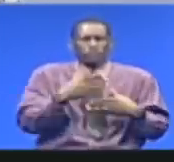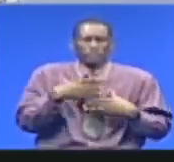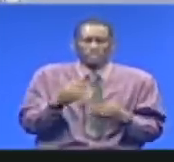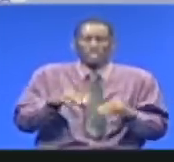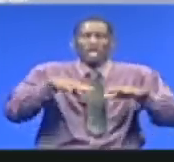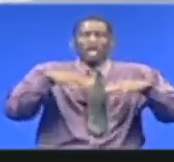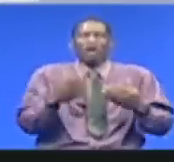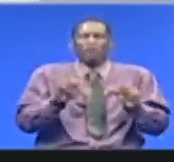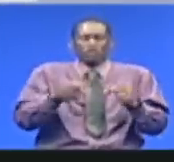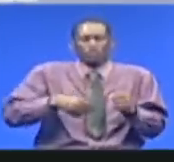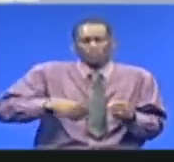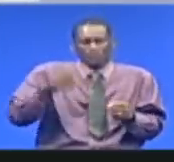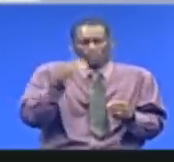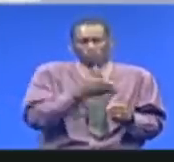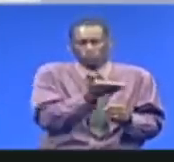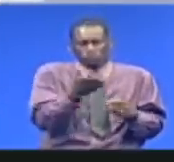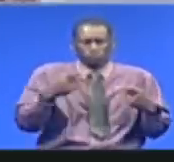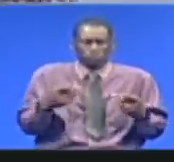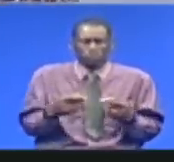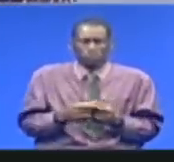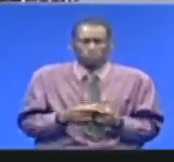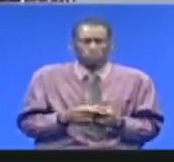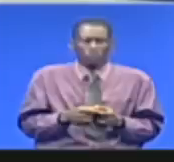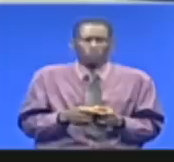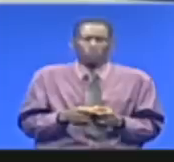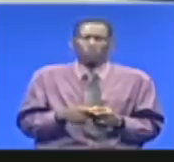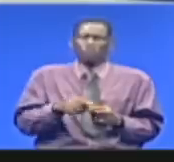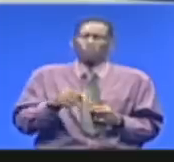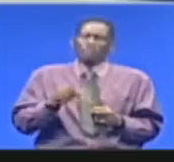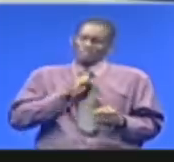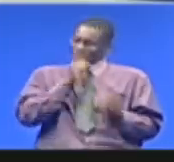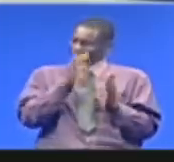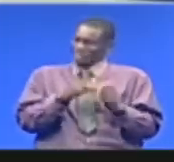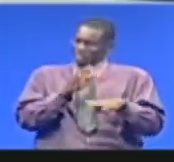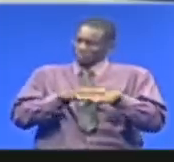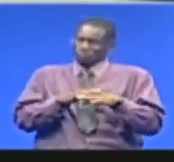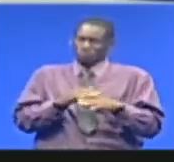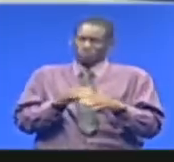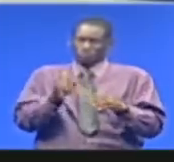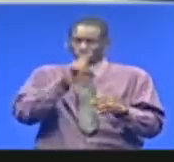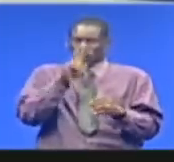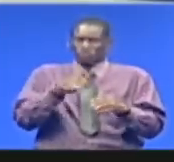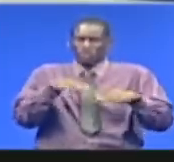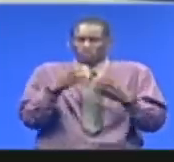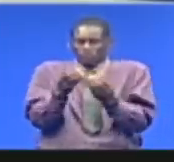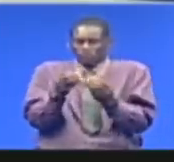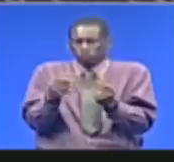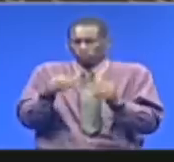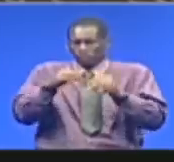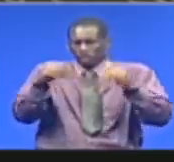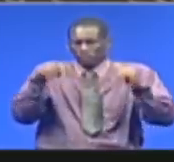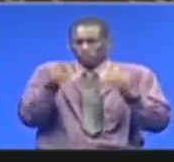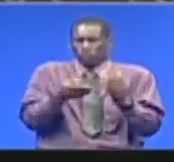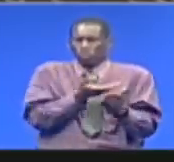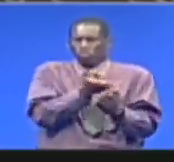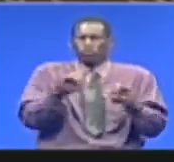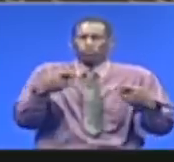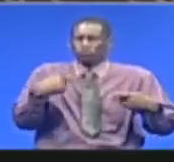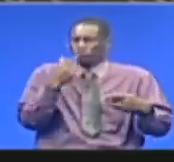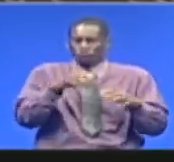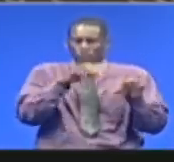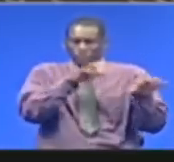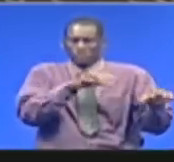even compensate those people? That's a fair question, because how do you bridge the gap for this? The same question I'd asked you earlier, those who are genuinely aggrieved, and you saw